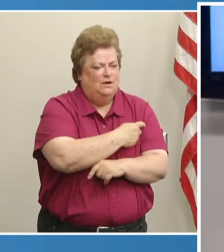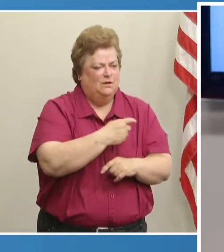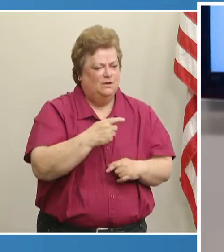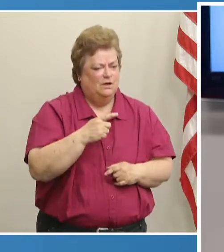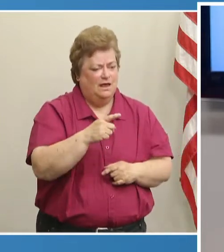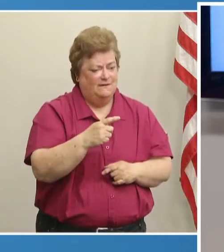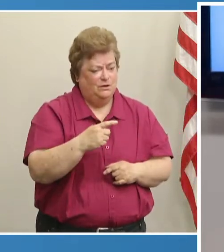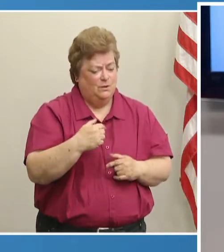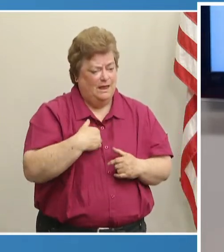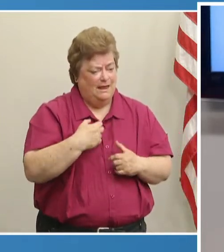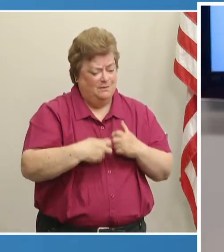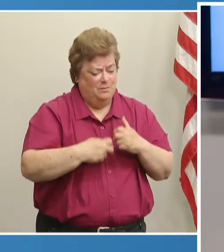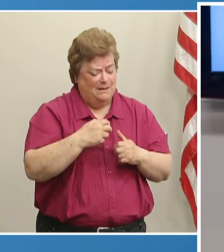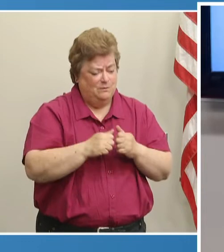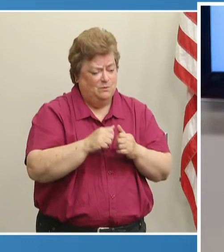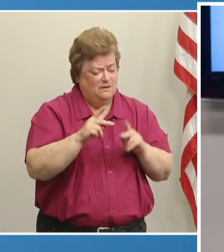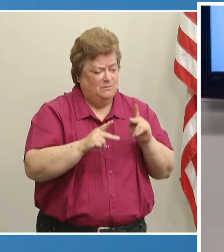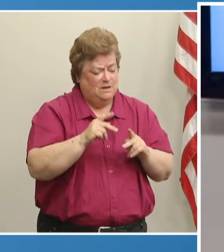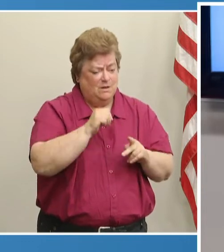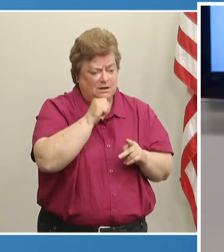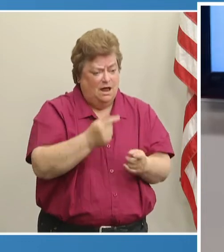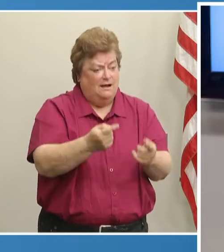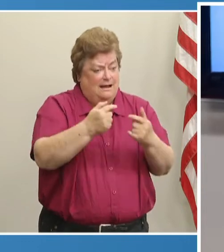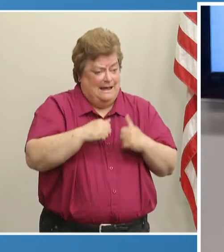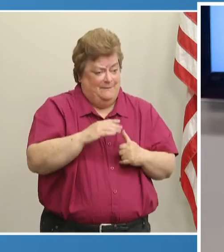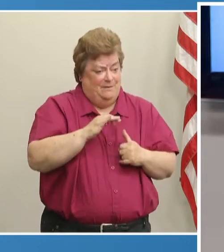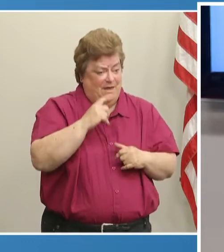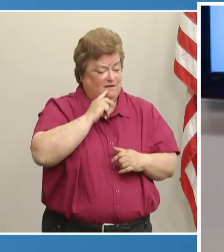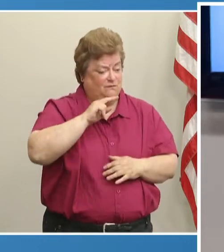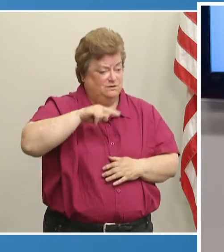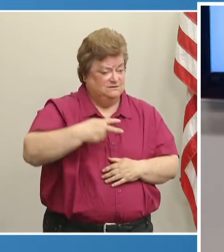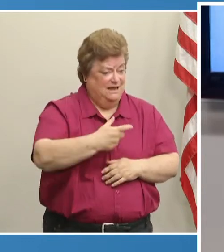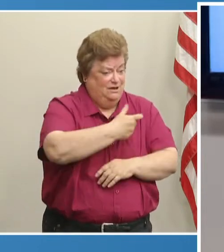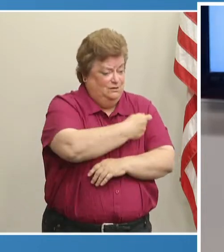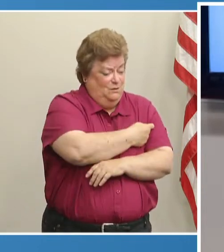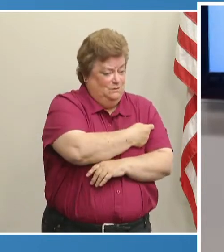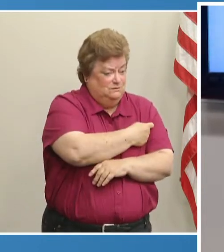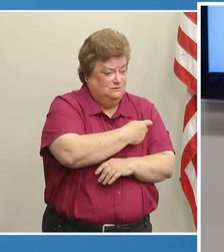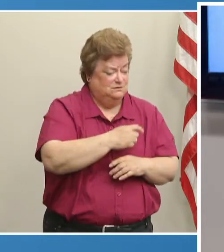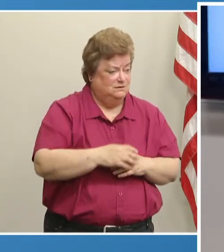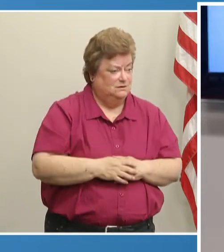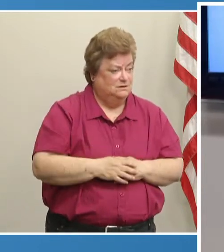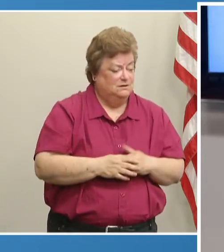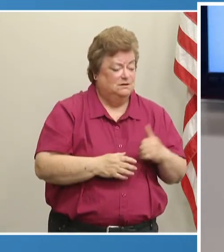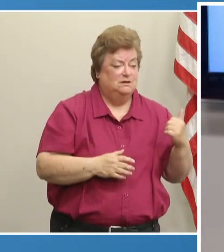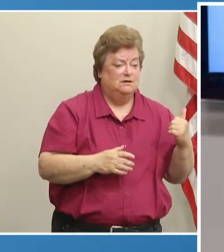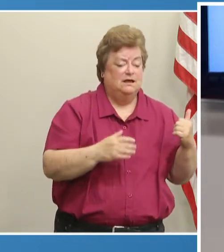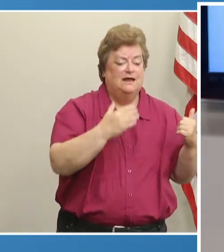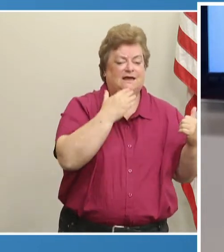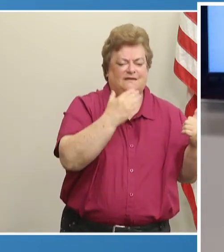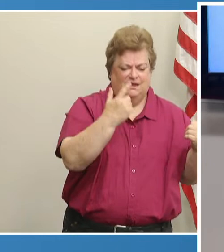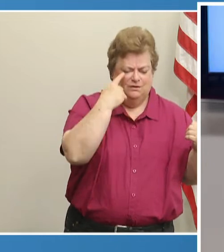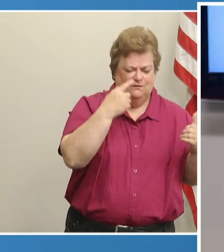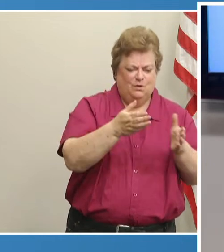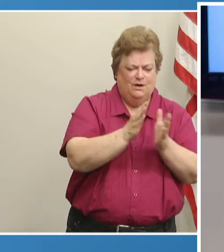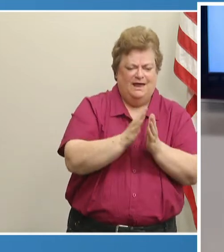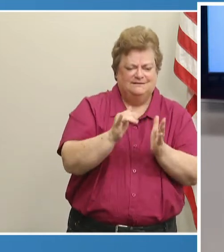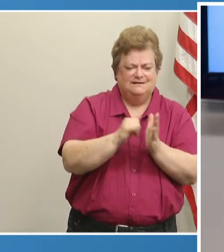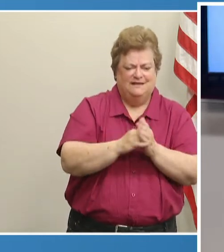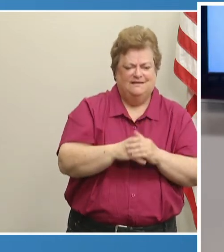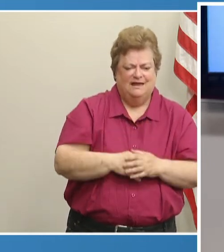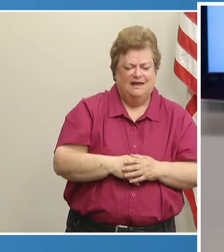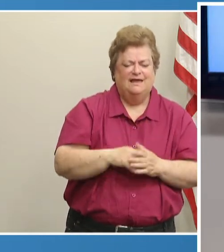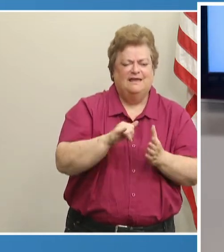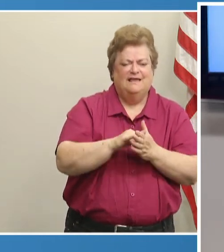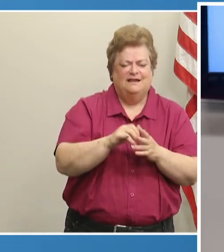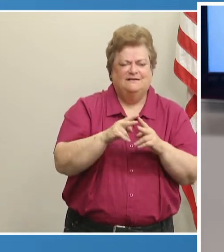with people not coming back to get their second dose within the scheduled time period? You know, Matt, thanks for asking that. That is a really